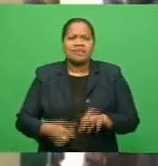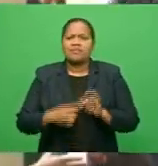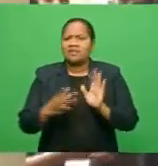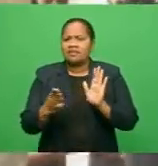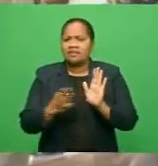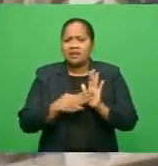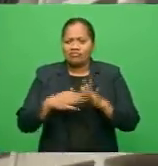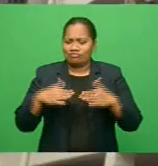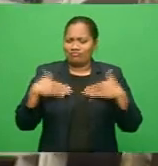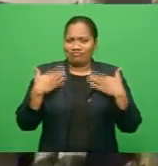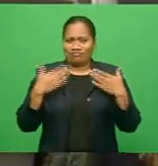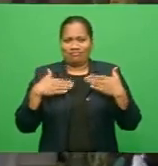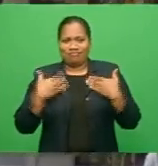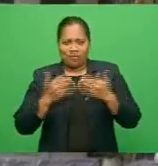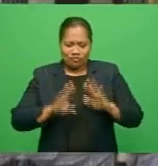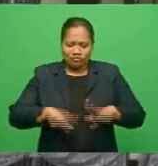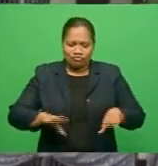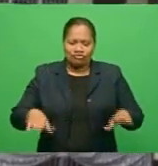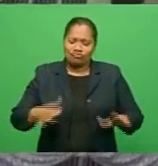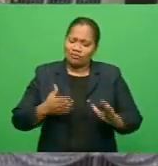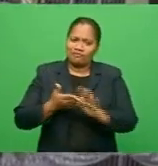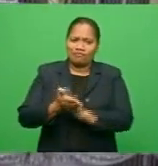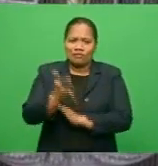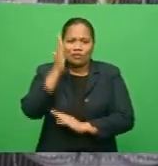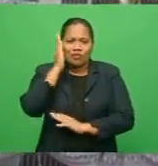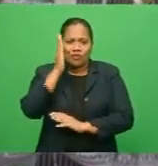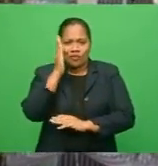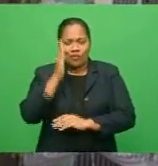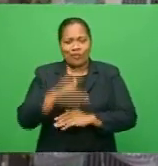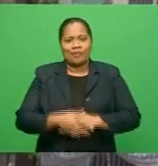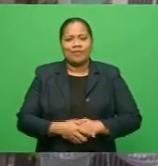And PM expresses joy at children attending school.